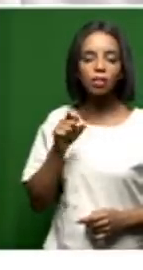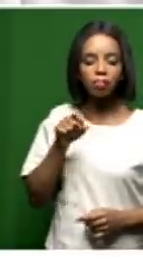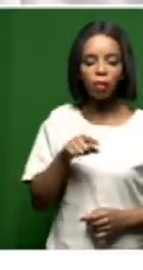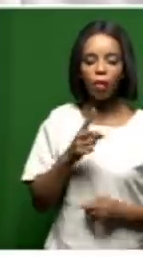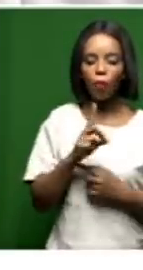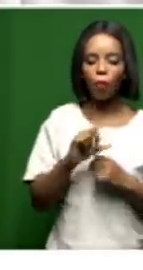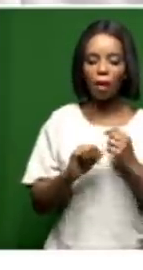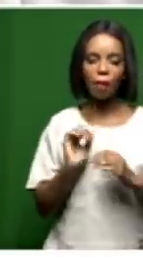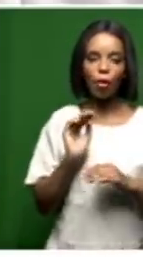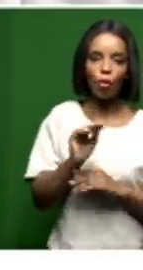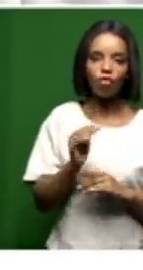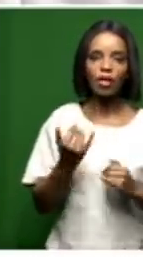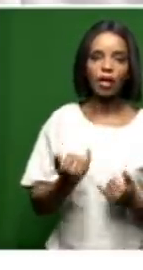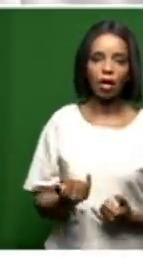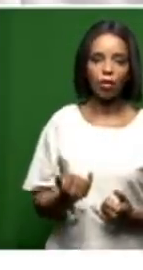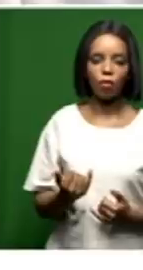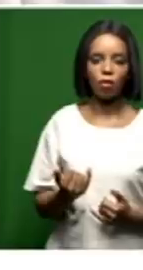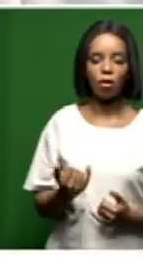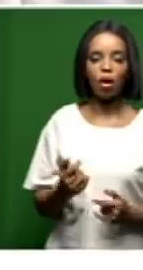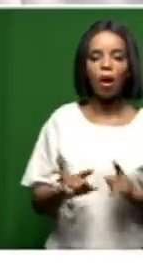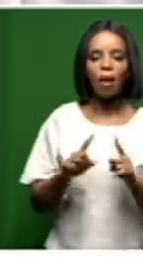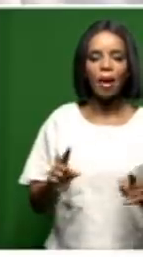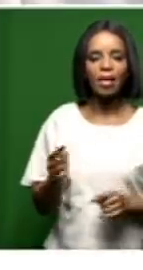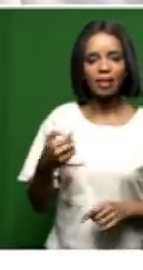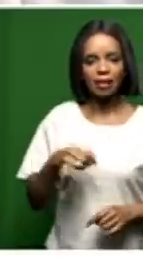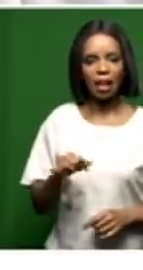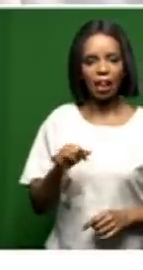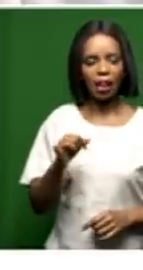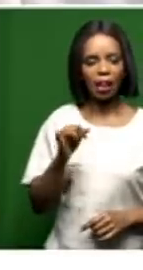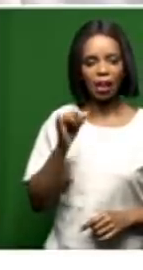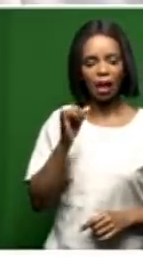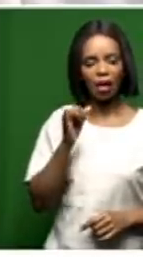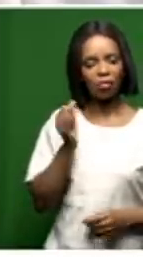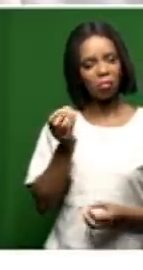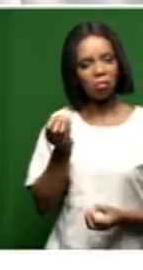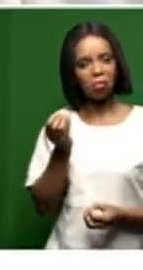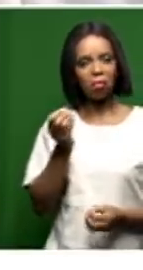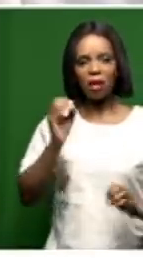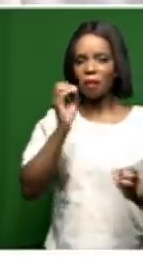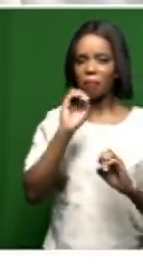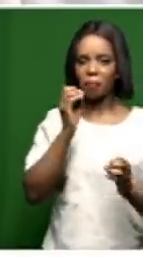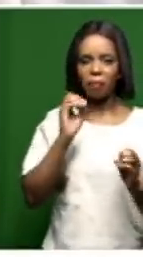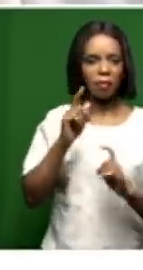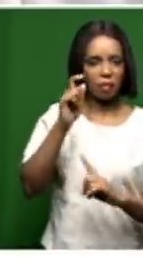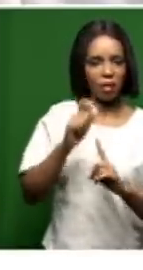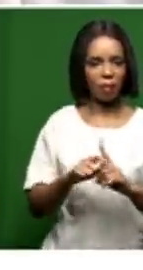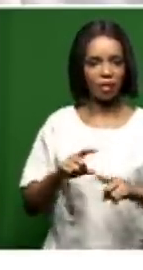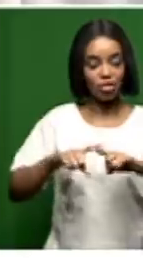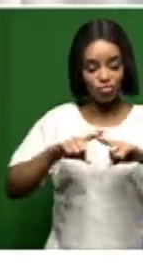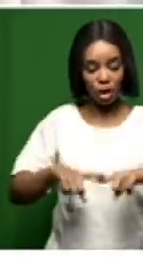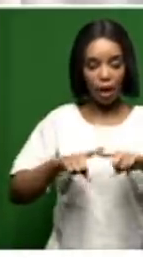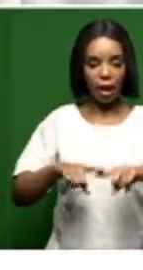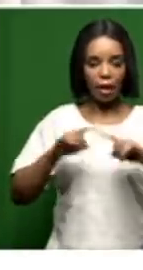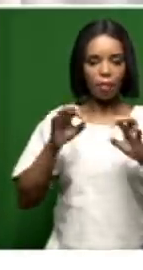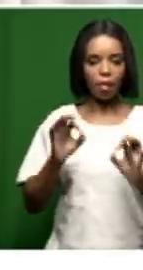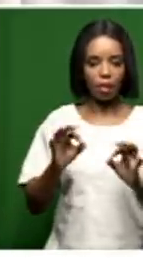now. And quite curiously, there hasn't seemed to be anyone who has reliably